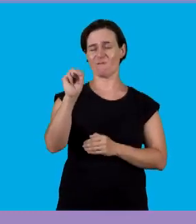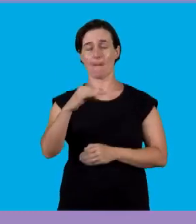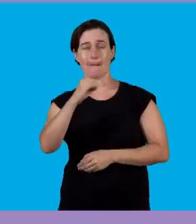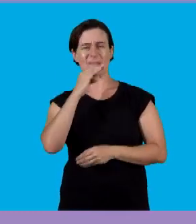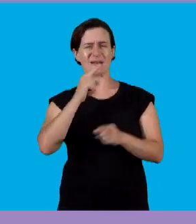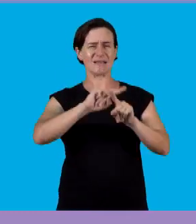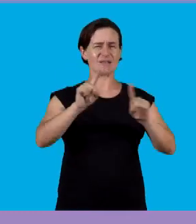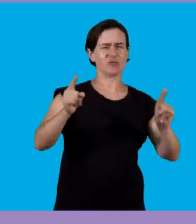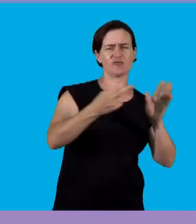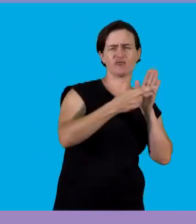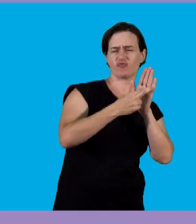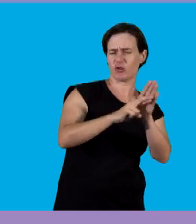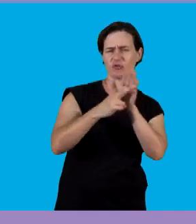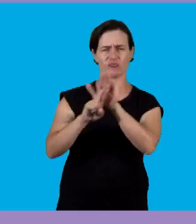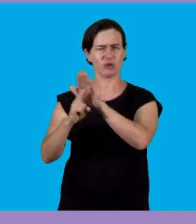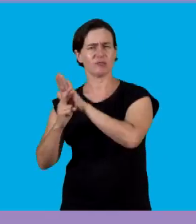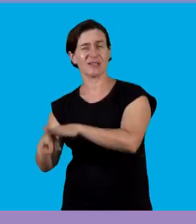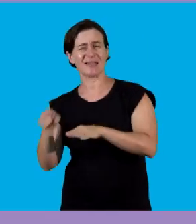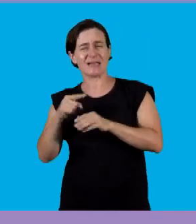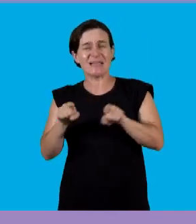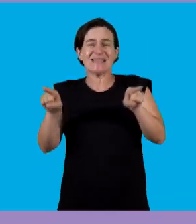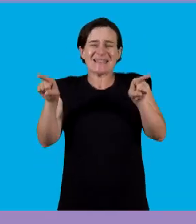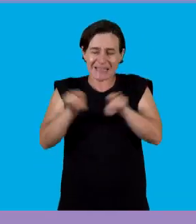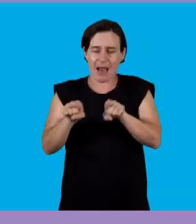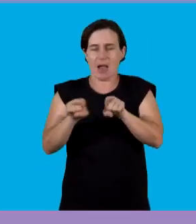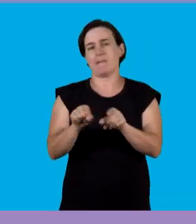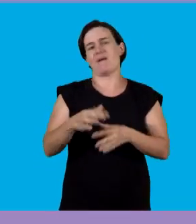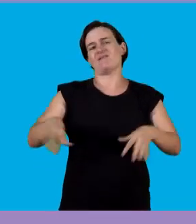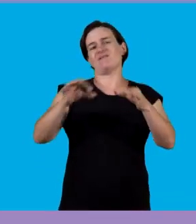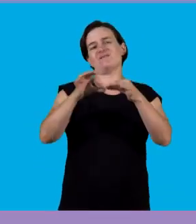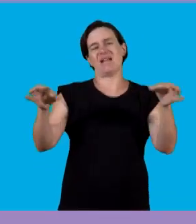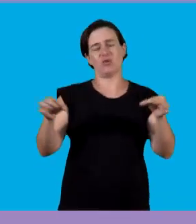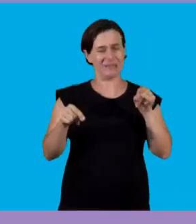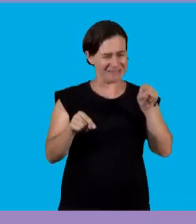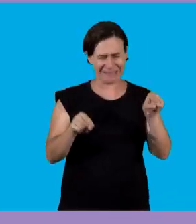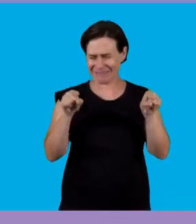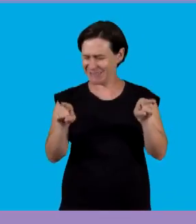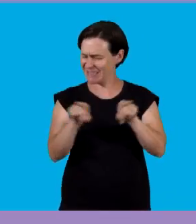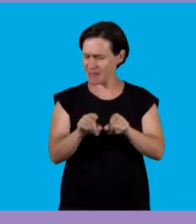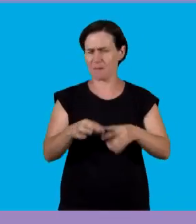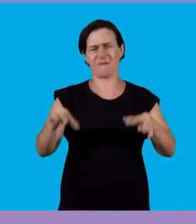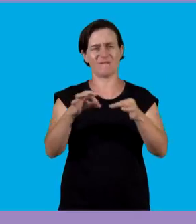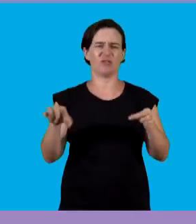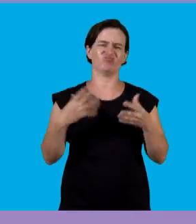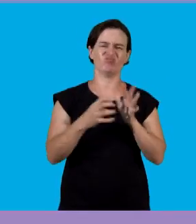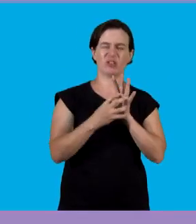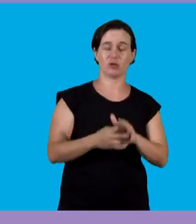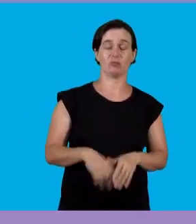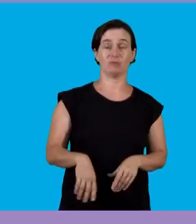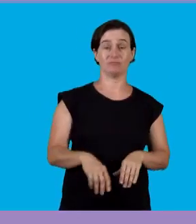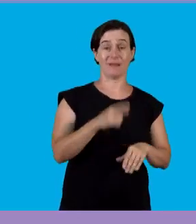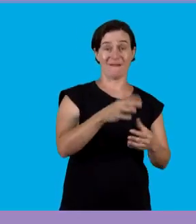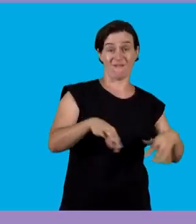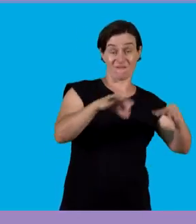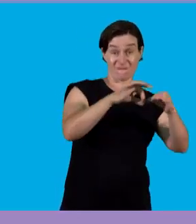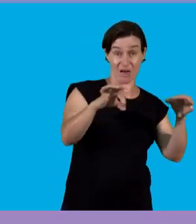different representations of expressions of the same value and meaning. So for example, if I have